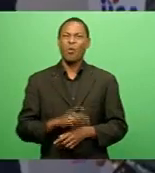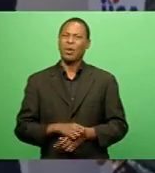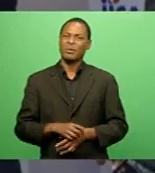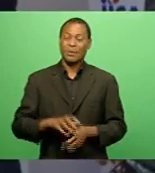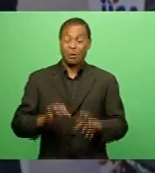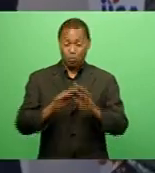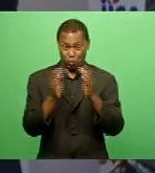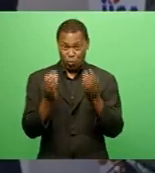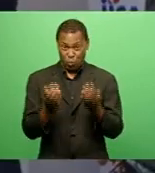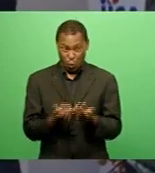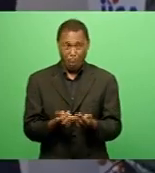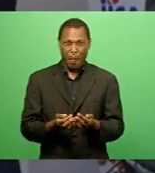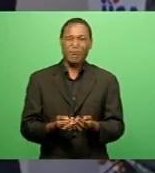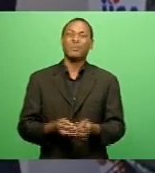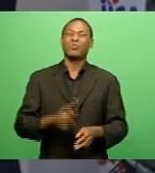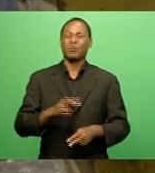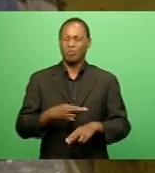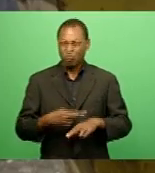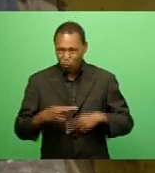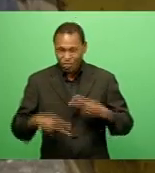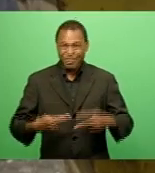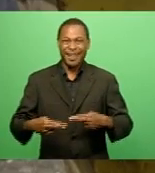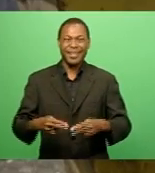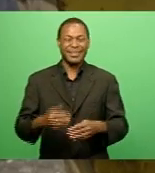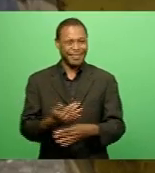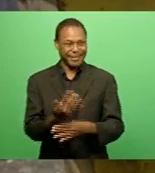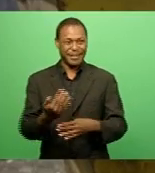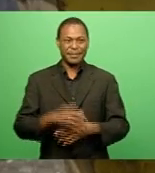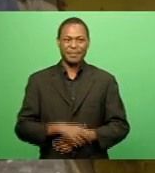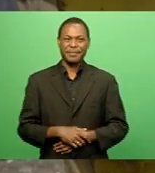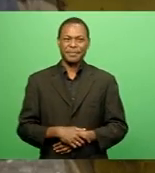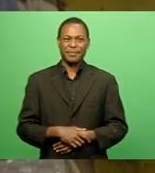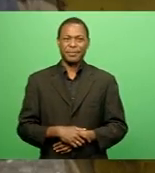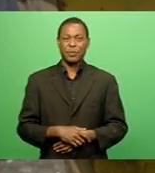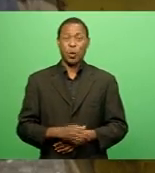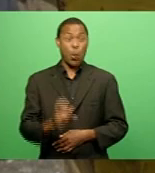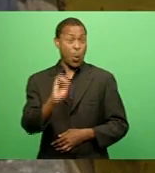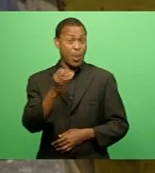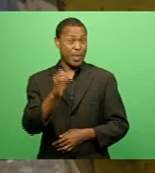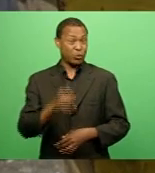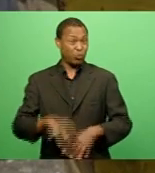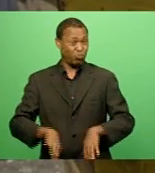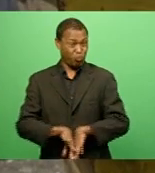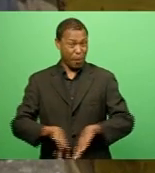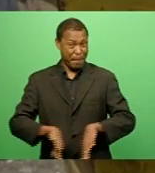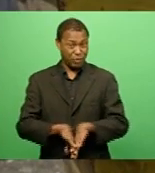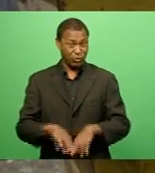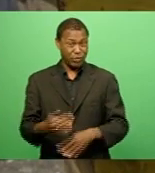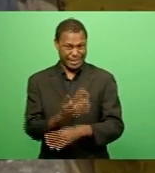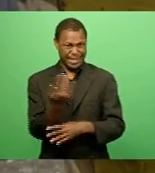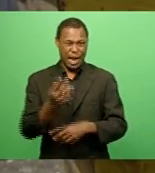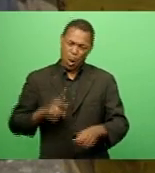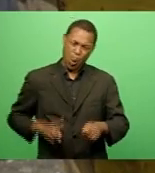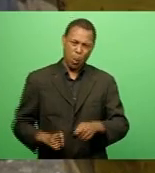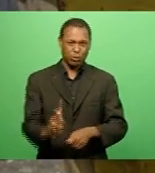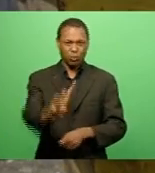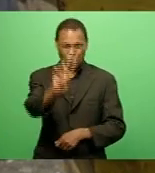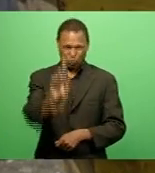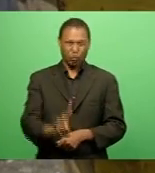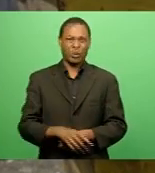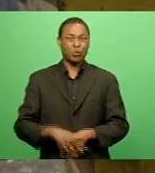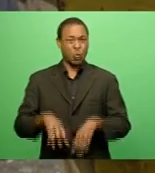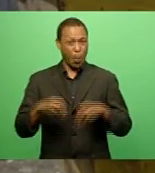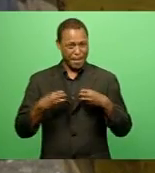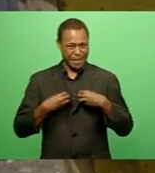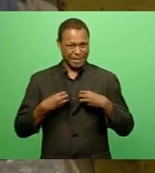is aimed at conserving the environment. The Zero Waste Certification program was launched today, and it will ensure that businesses and private